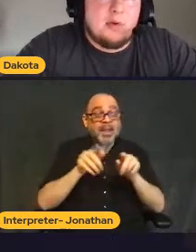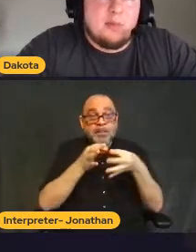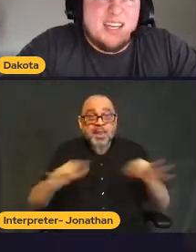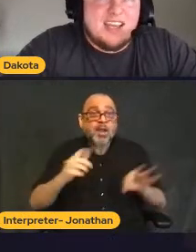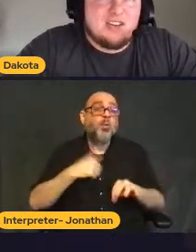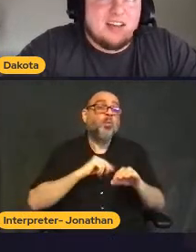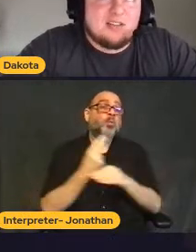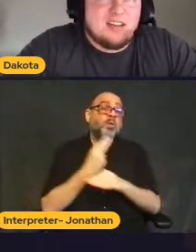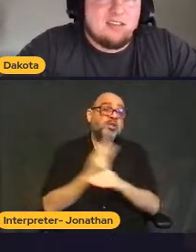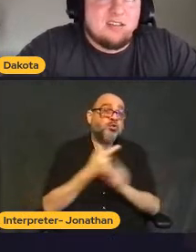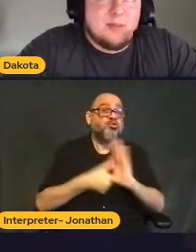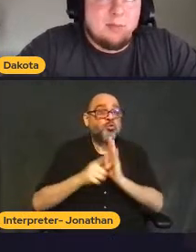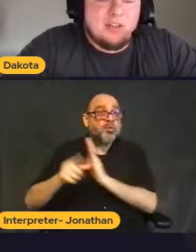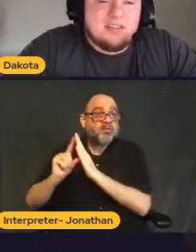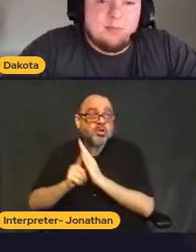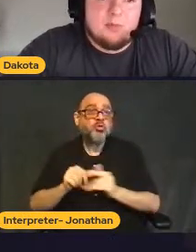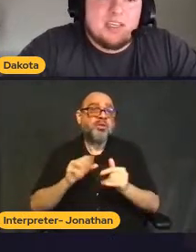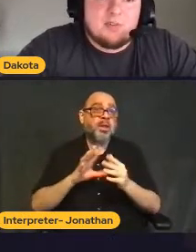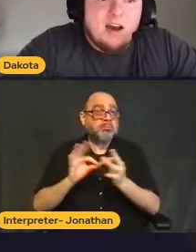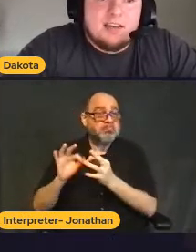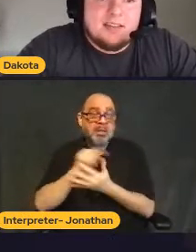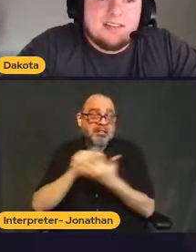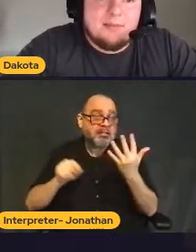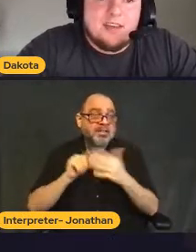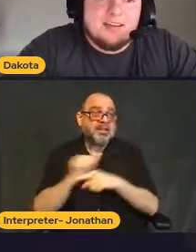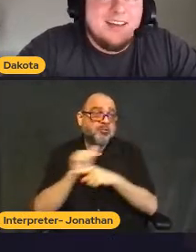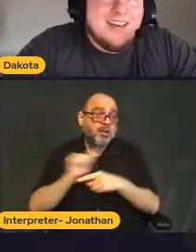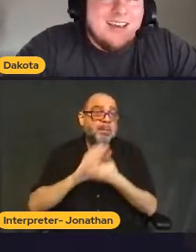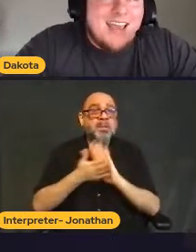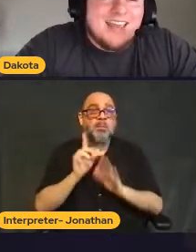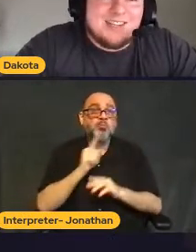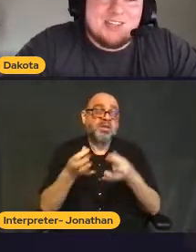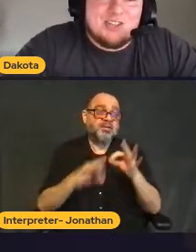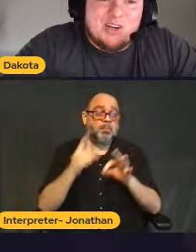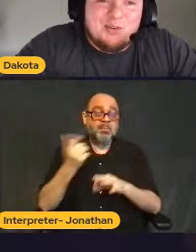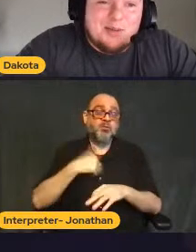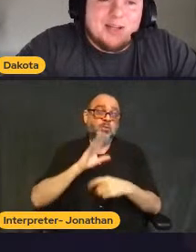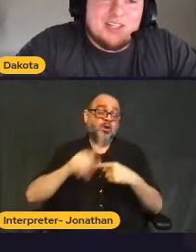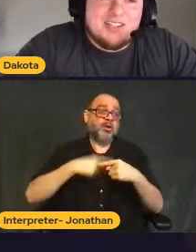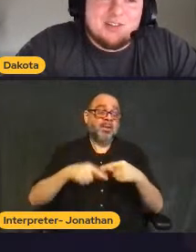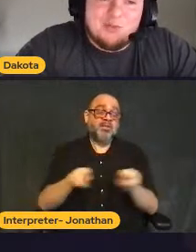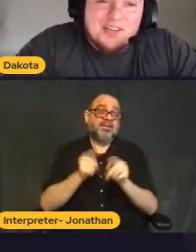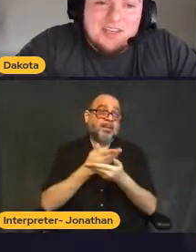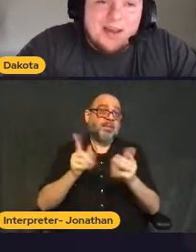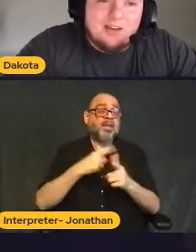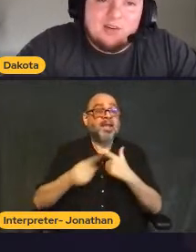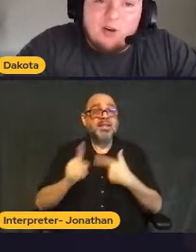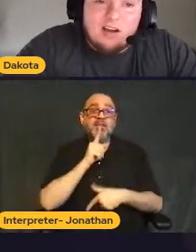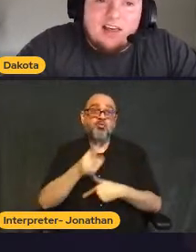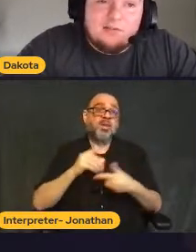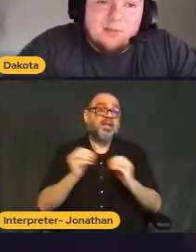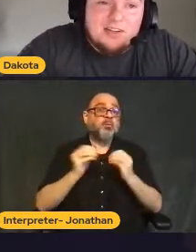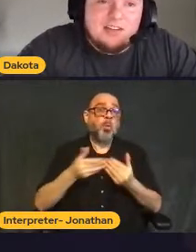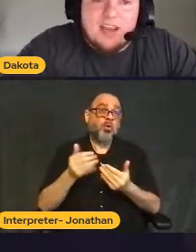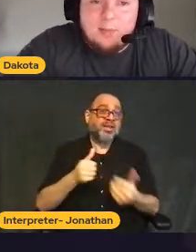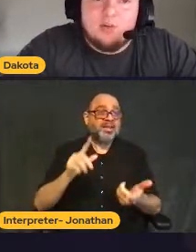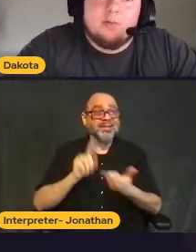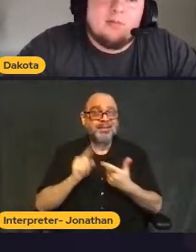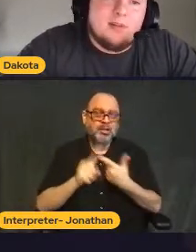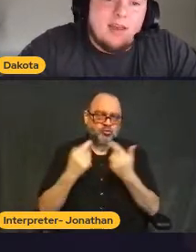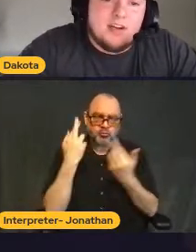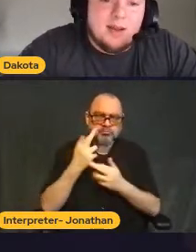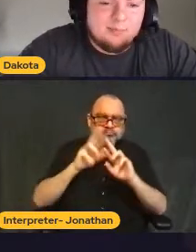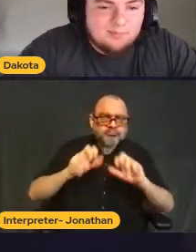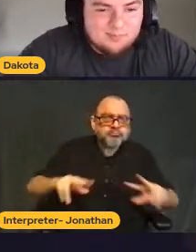reviews, and remediation exercises just become really simple because we're talking the same thing. And it's just generally much easier to reason about than raw CloudFormation,